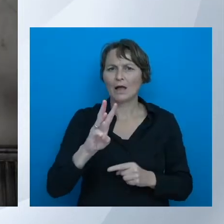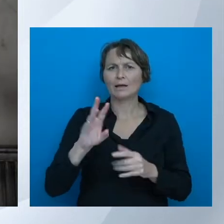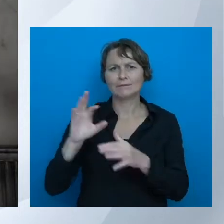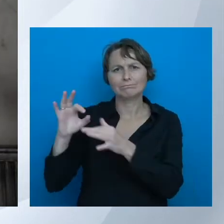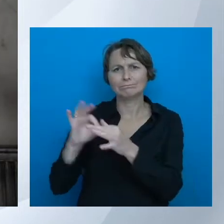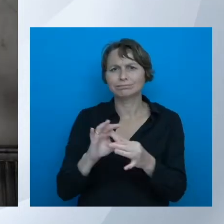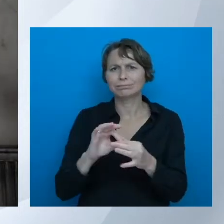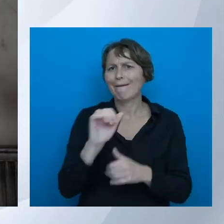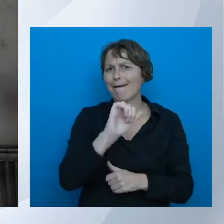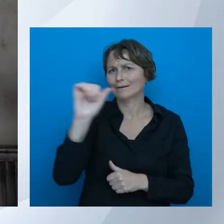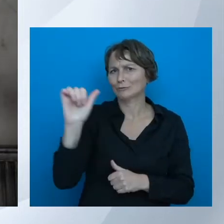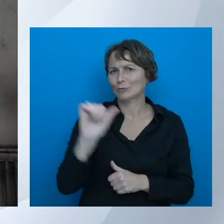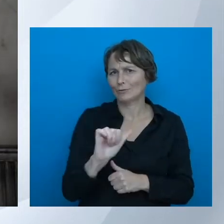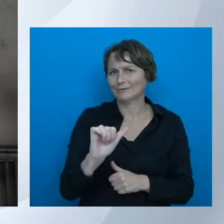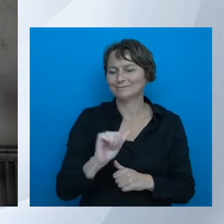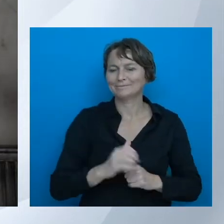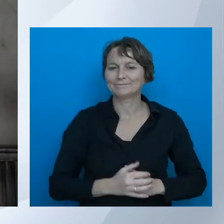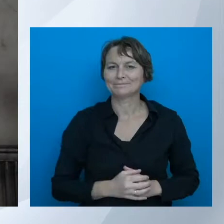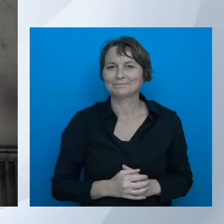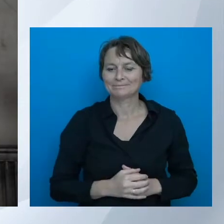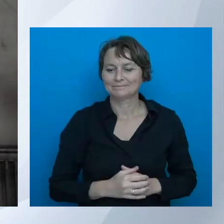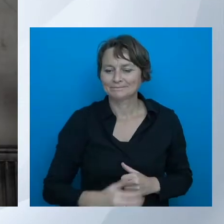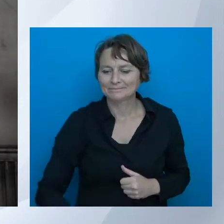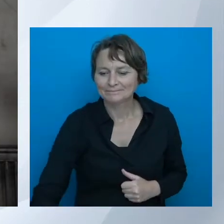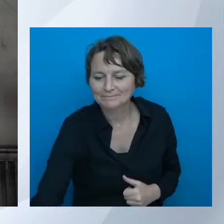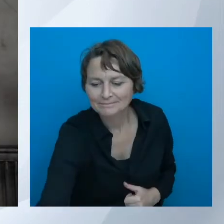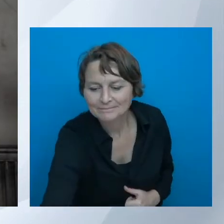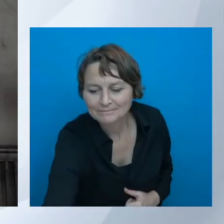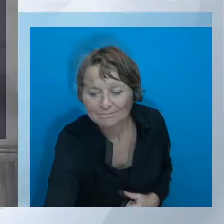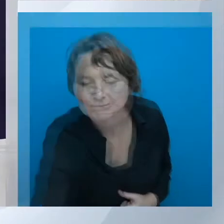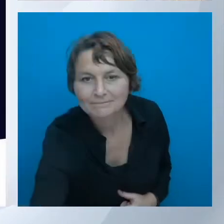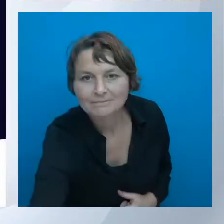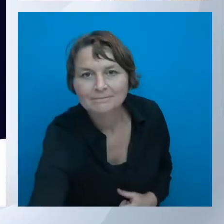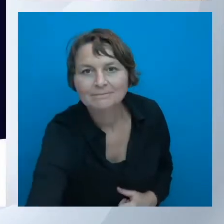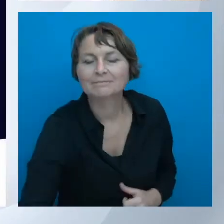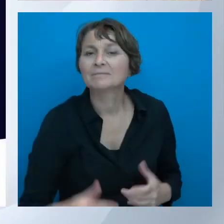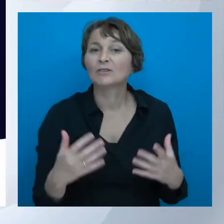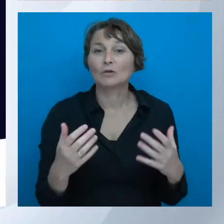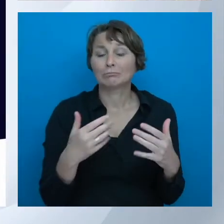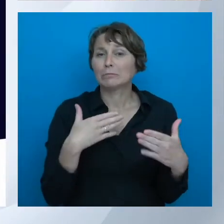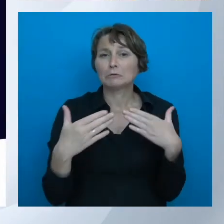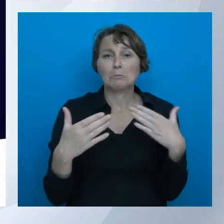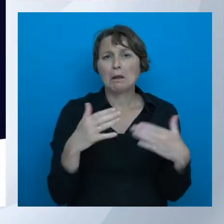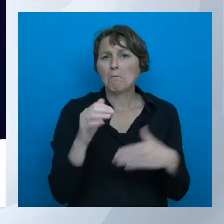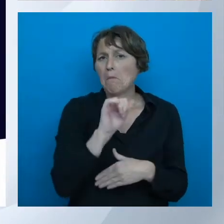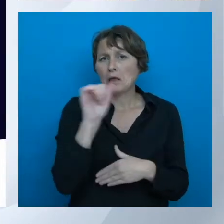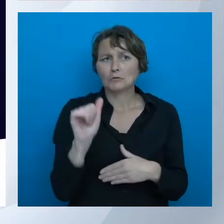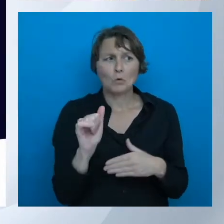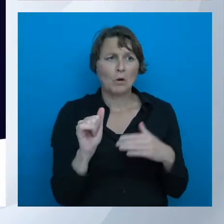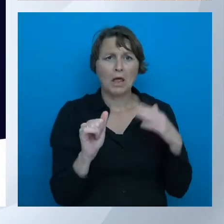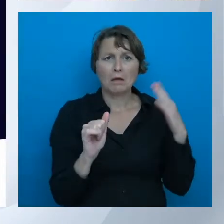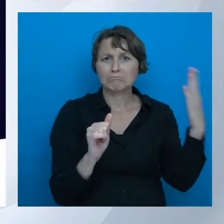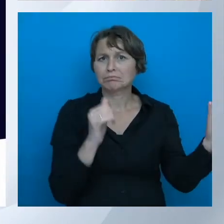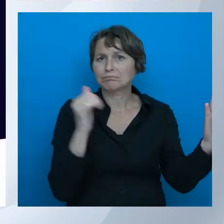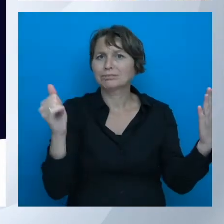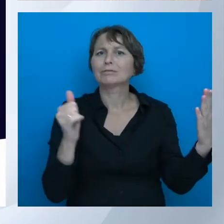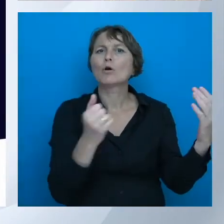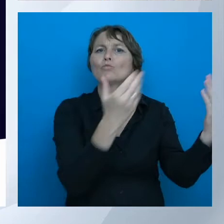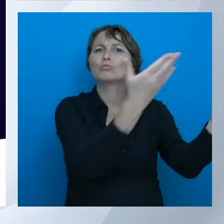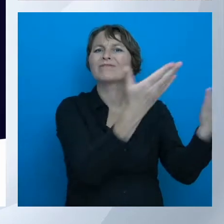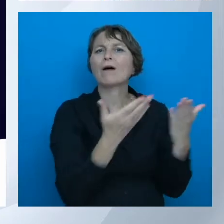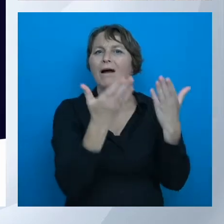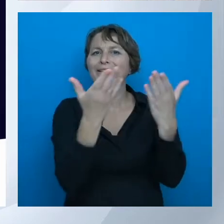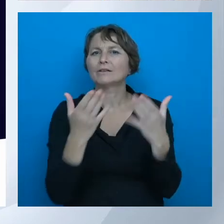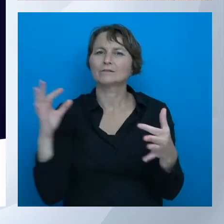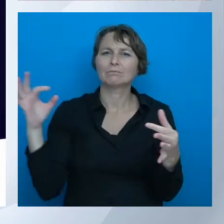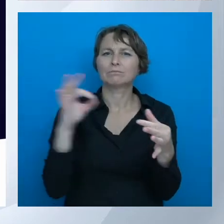on, any service. It doesn't really matter where you're running on Azure. You can use different providers as well as you want, but let's start with